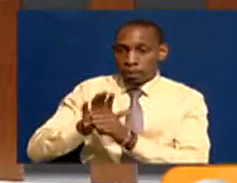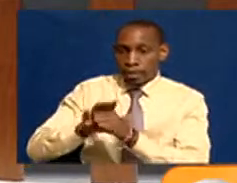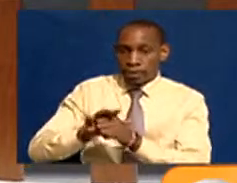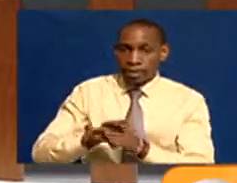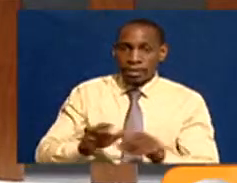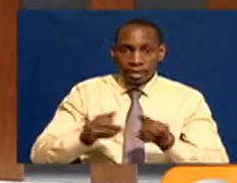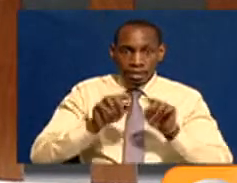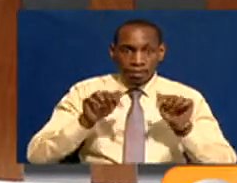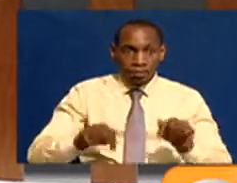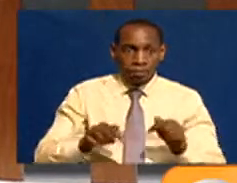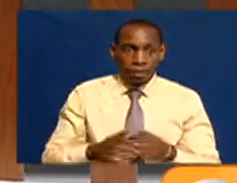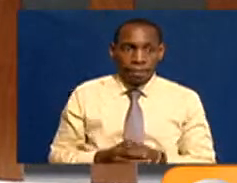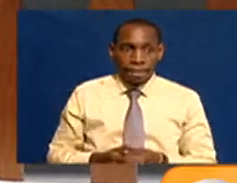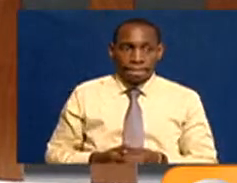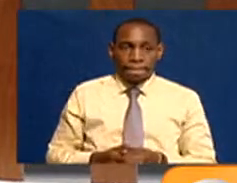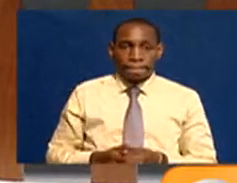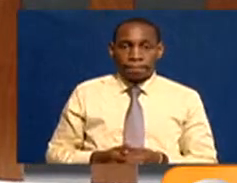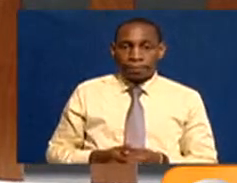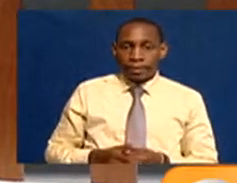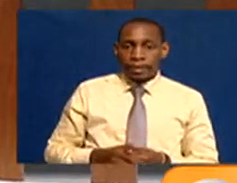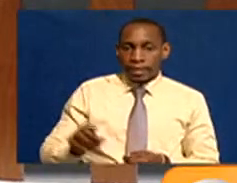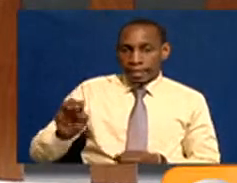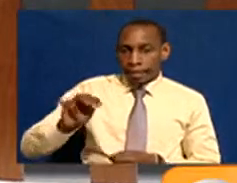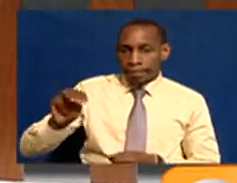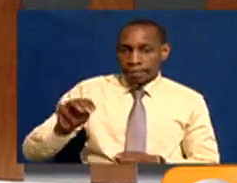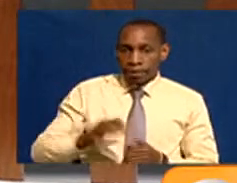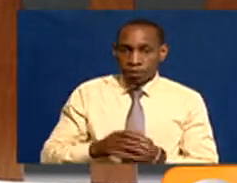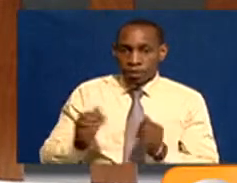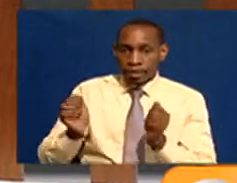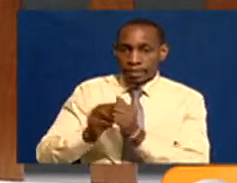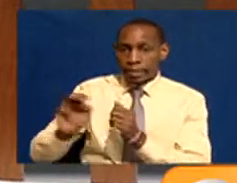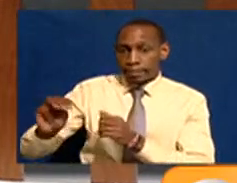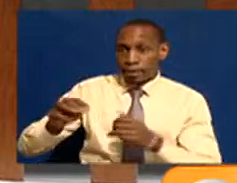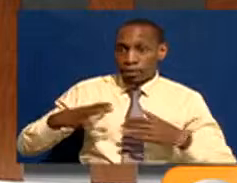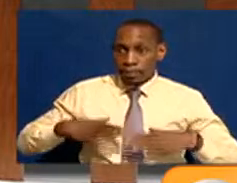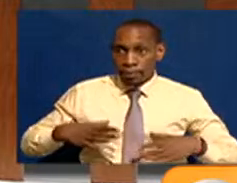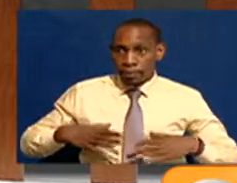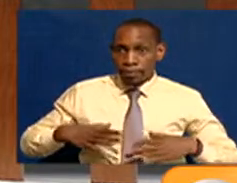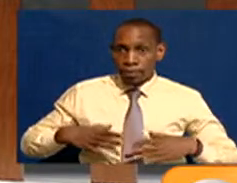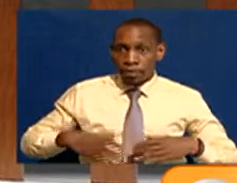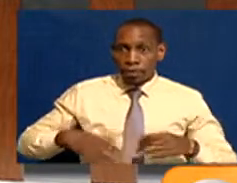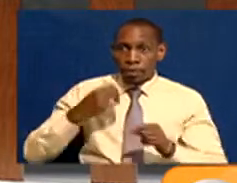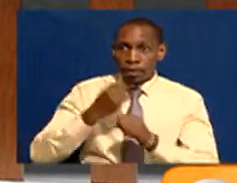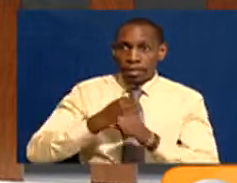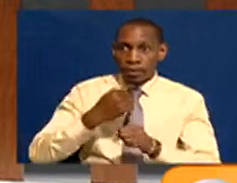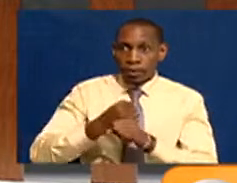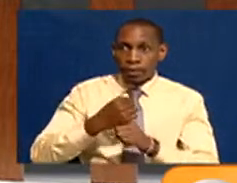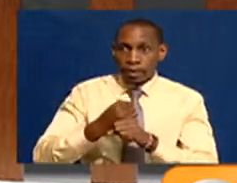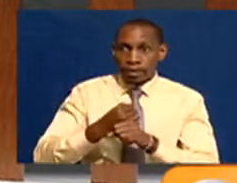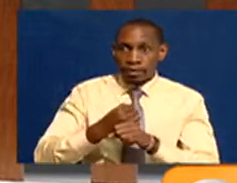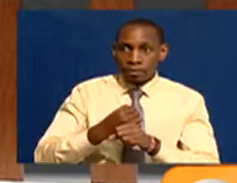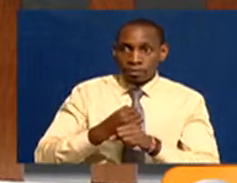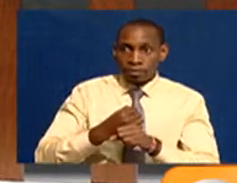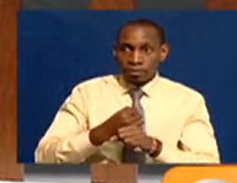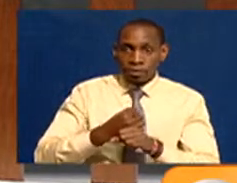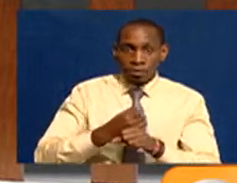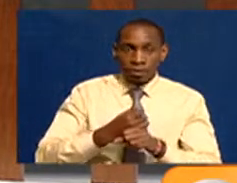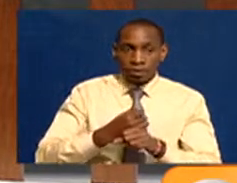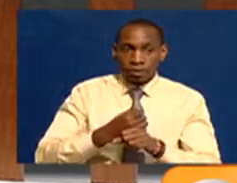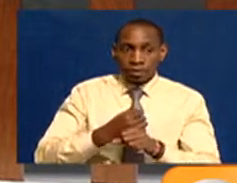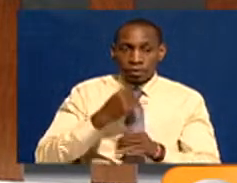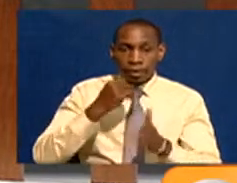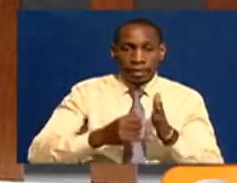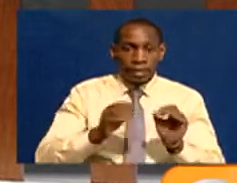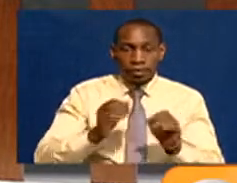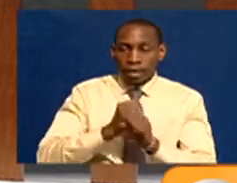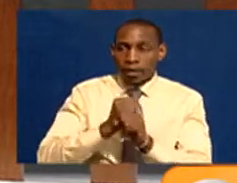Today, we millions, do you know, we have got 10 million people who work for no industry at all. They work for nowhere